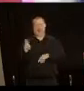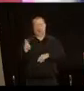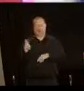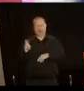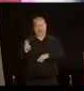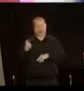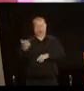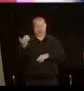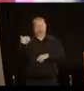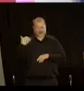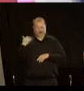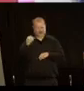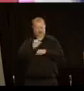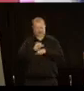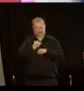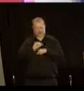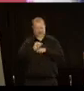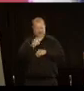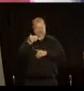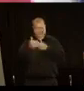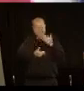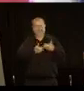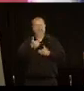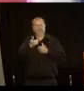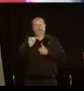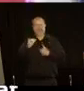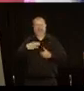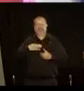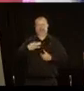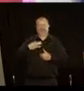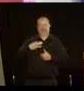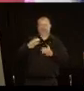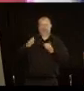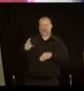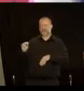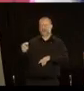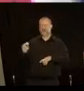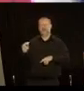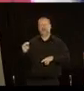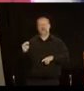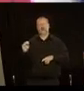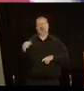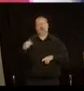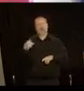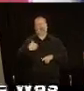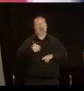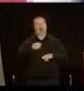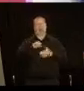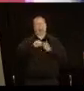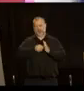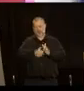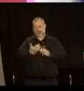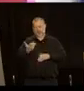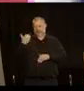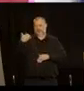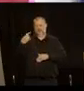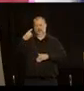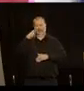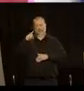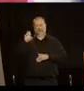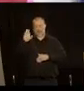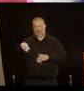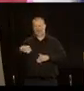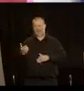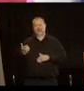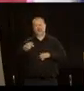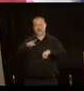was working in the process, not as an elected official, and I was so impressed back then. I knew she was